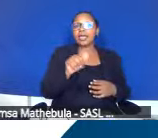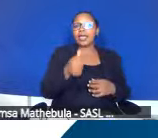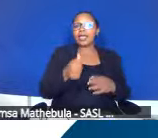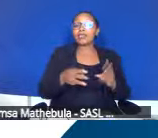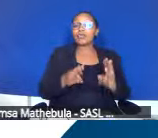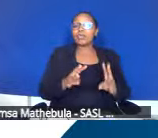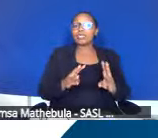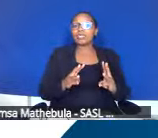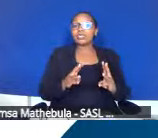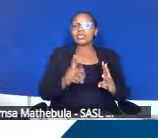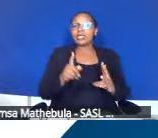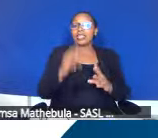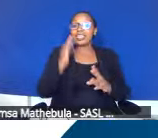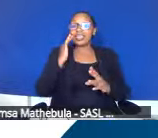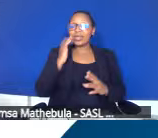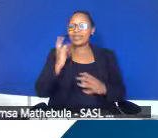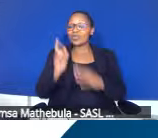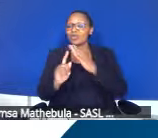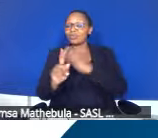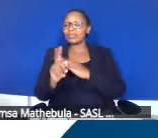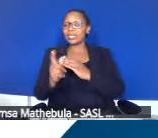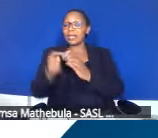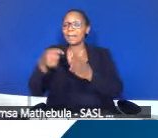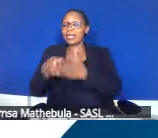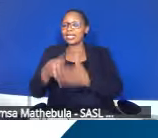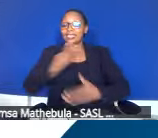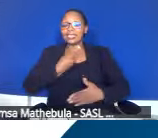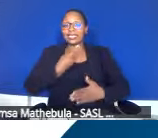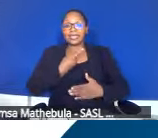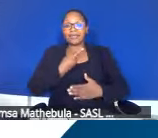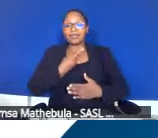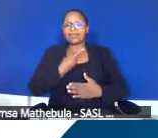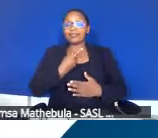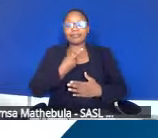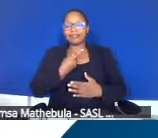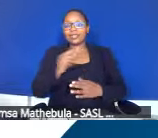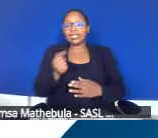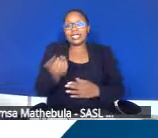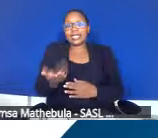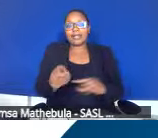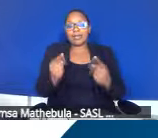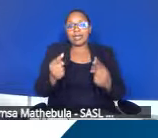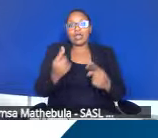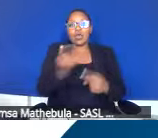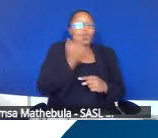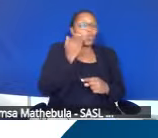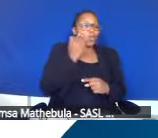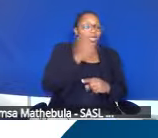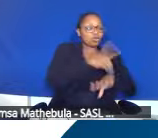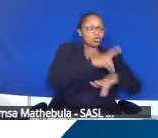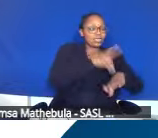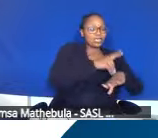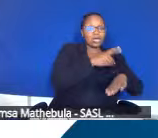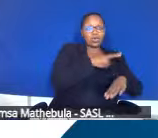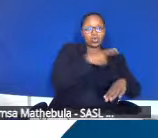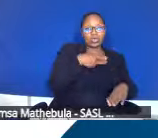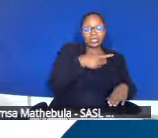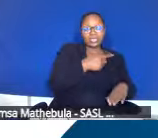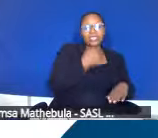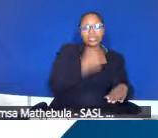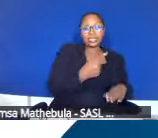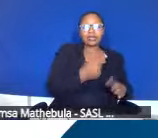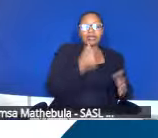over-the-counter medicines you cannot deduct unless it's prescribed. Guys, let me quickly, while I'm at it, talk